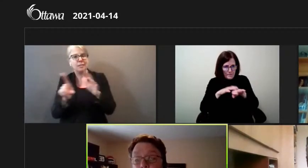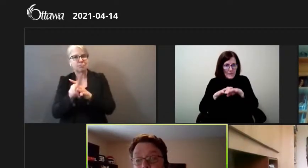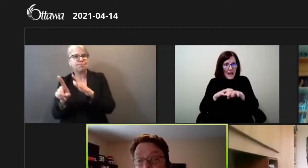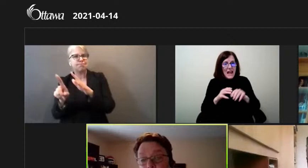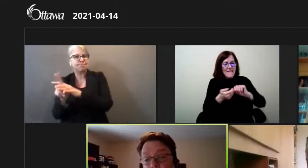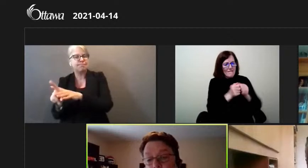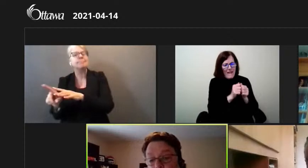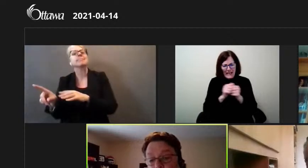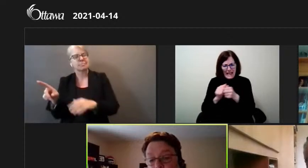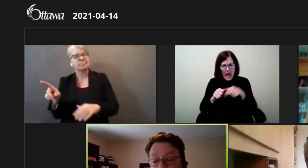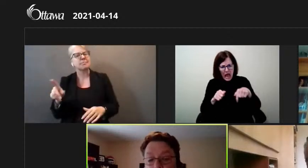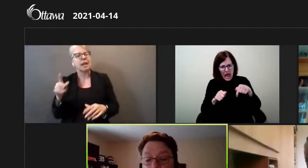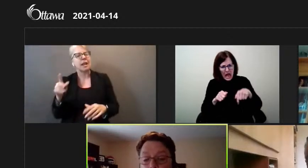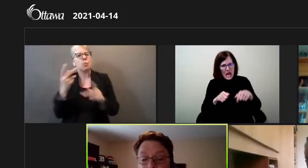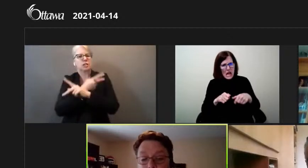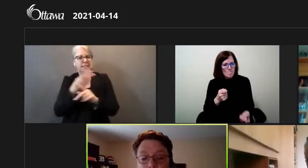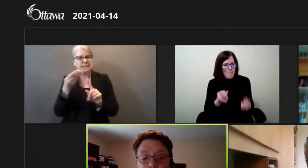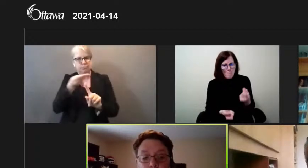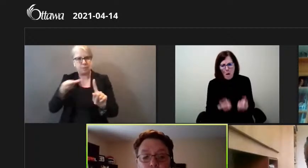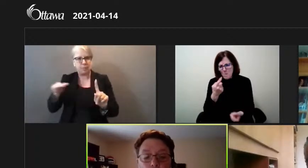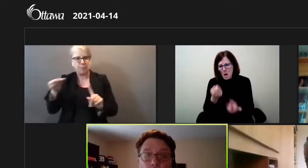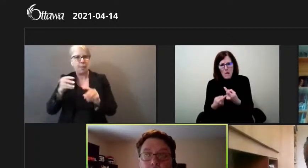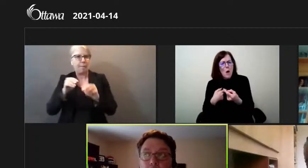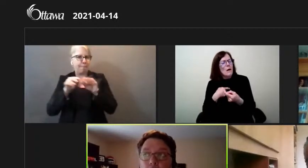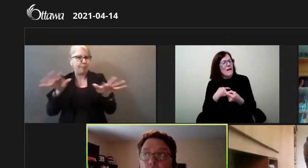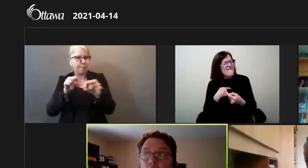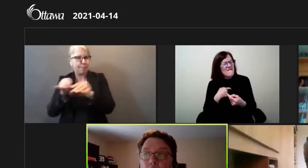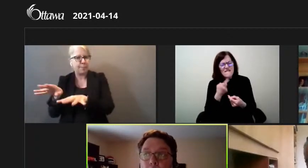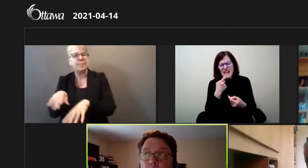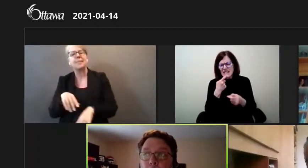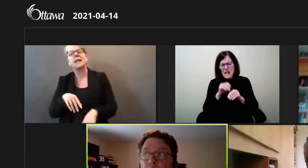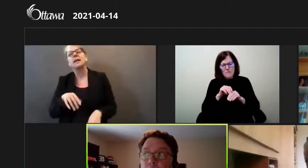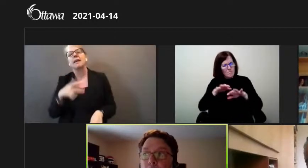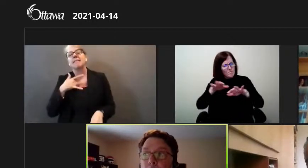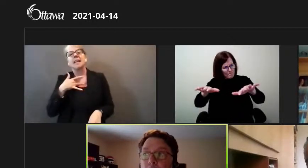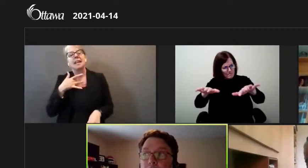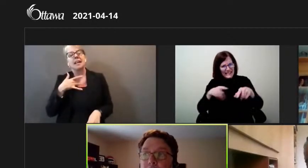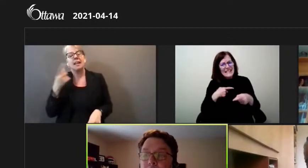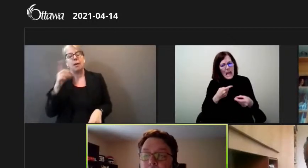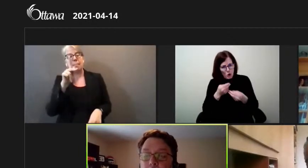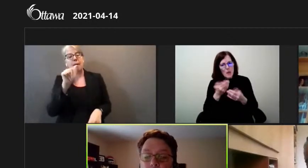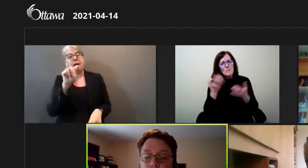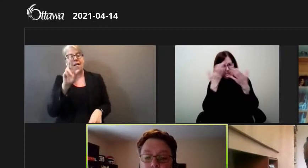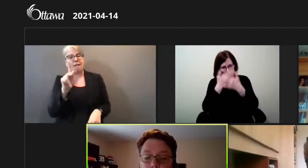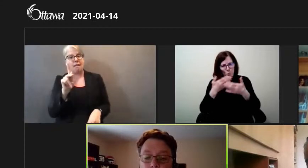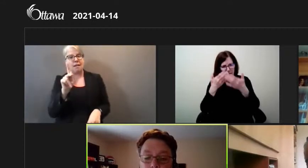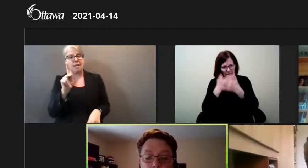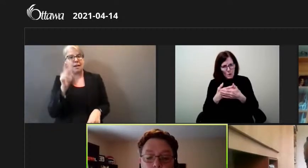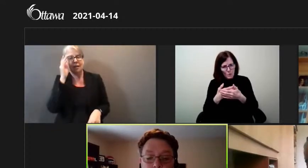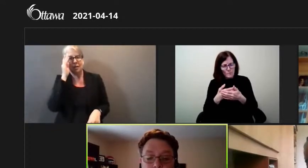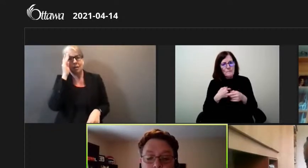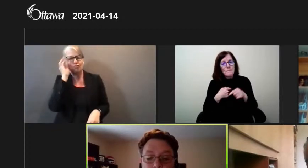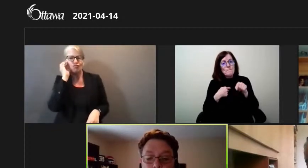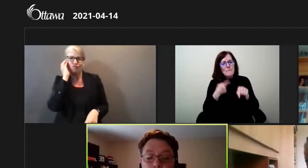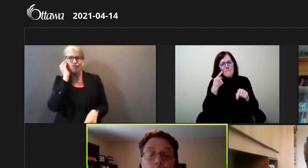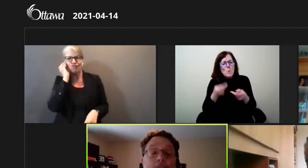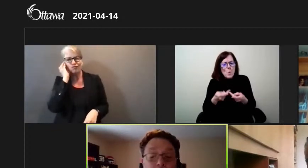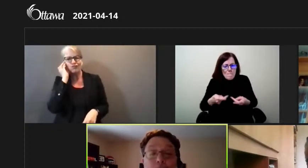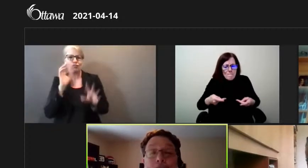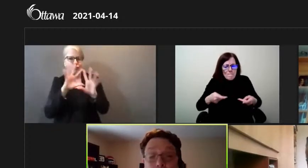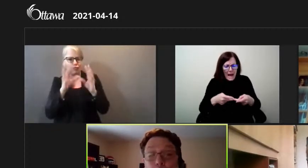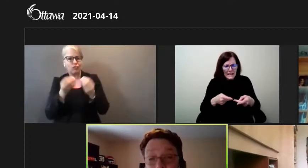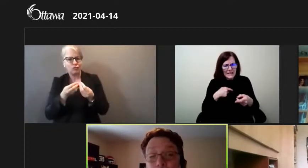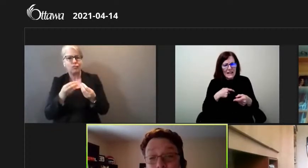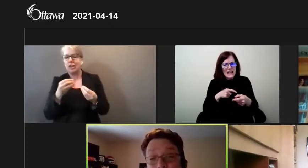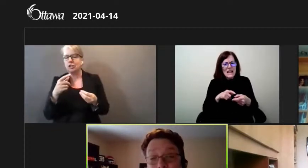to me is a concern. I think for parks, I think that in general, I would say you should always have a